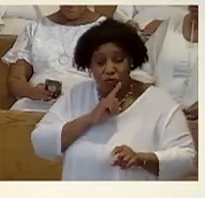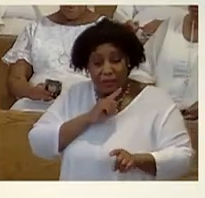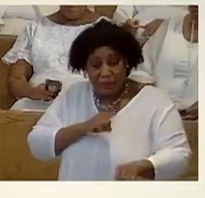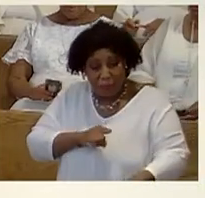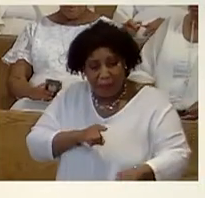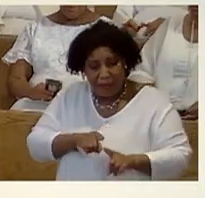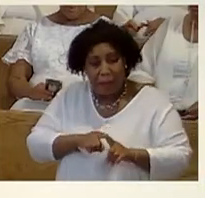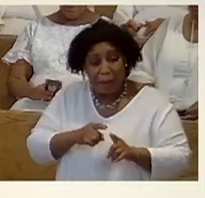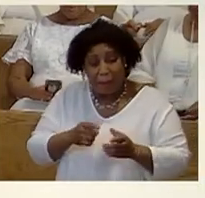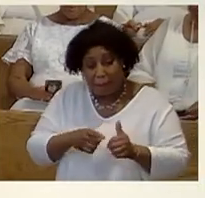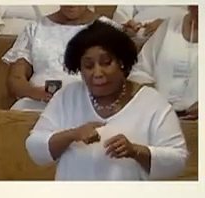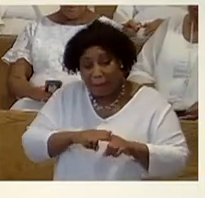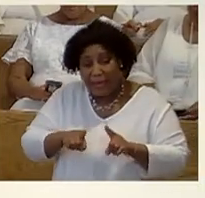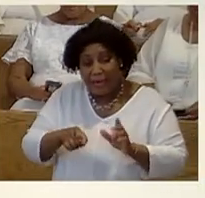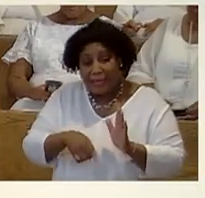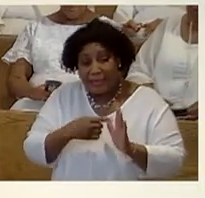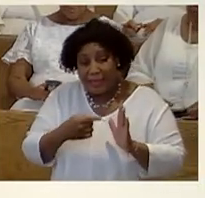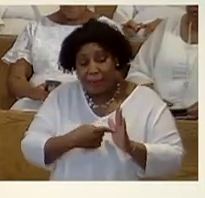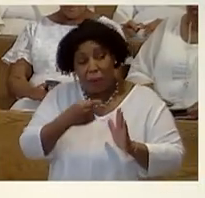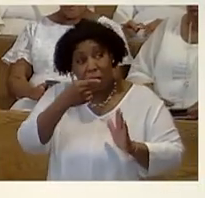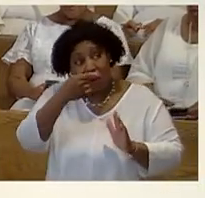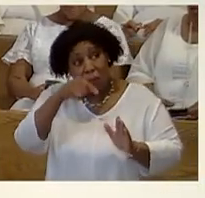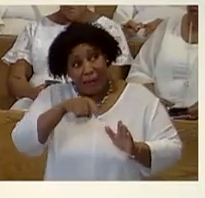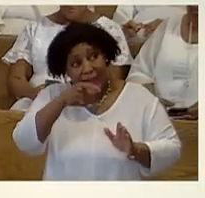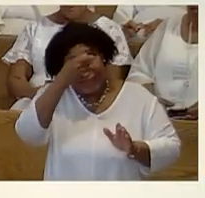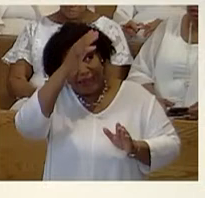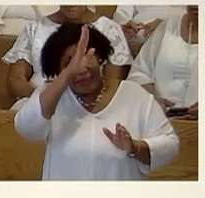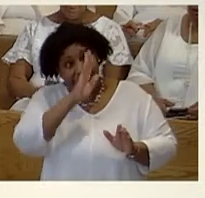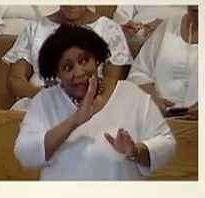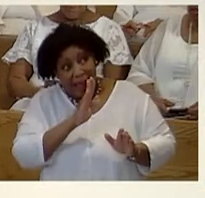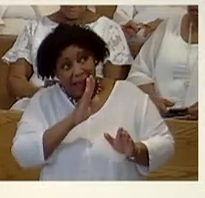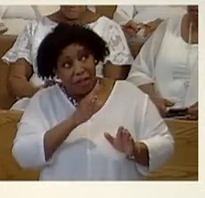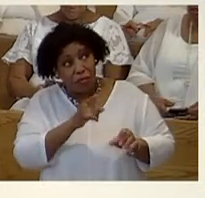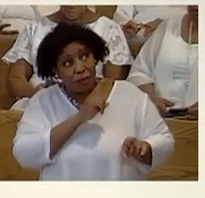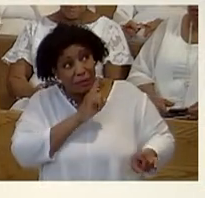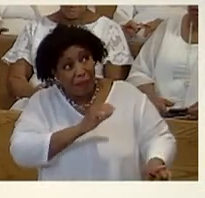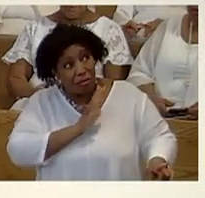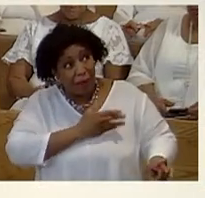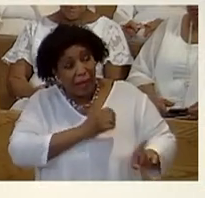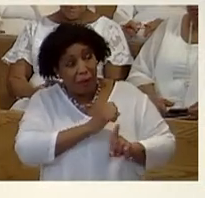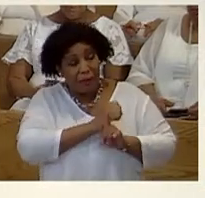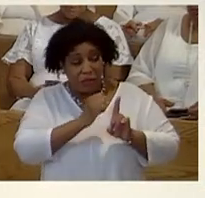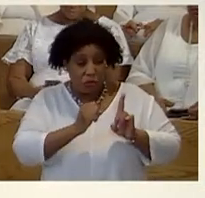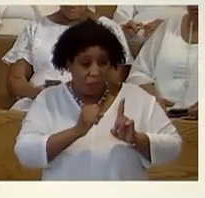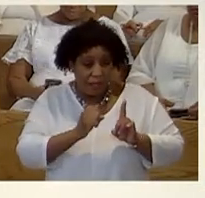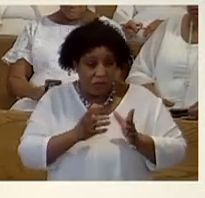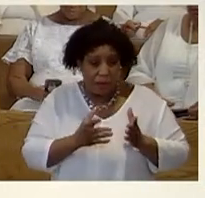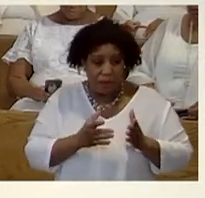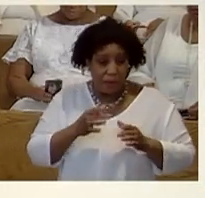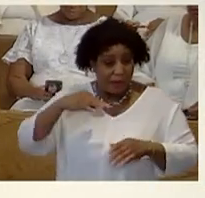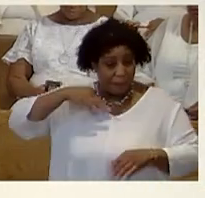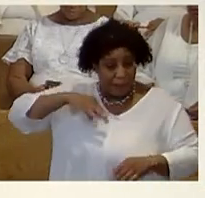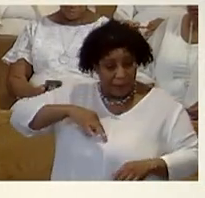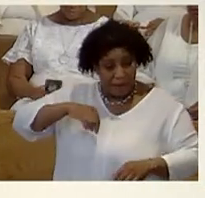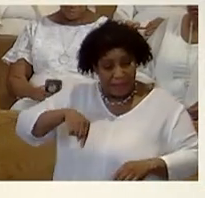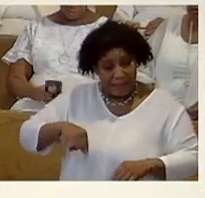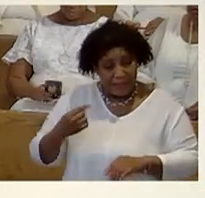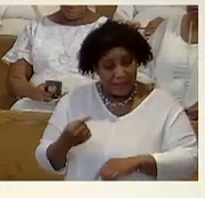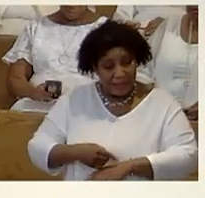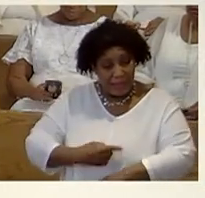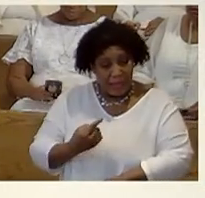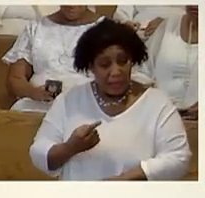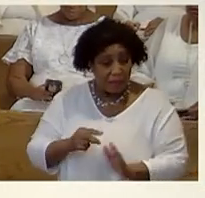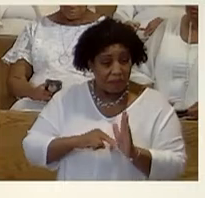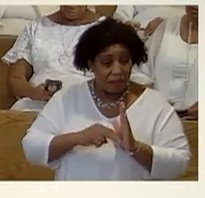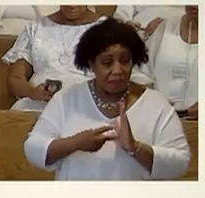come and respond to our own situation. And so the benefits of this Easter day is not